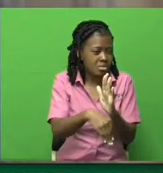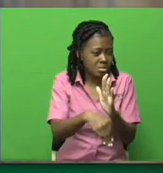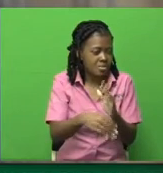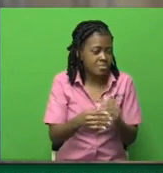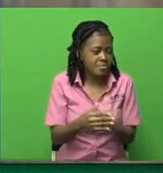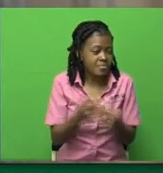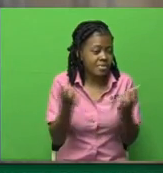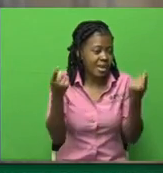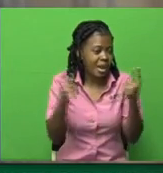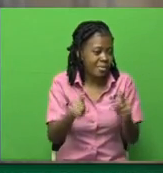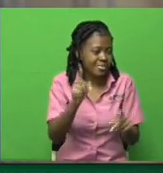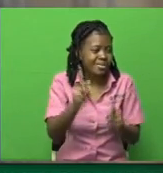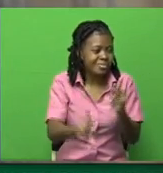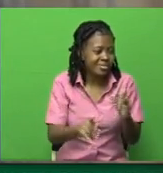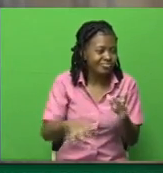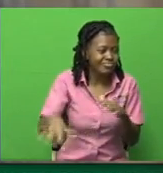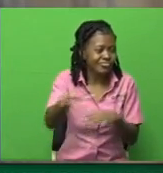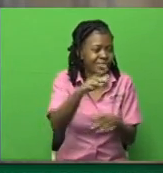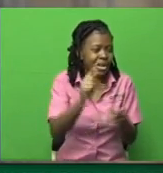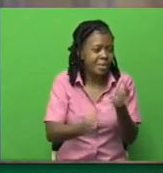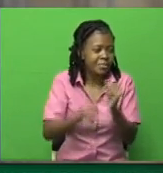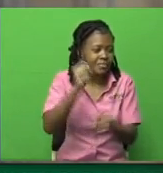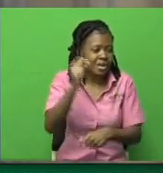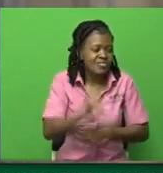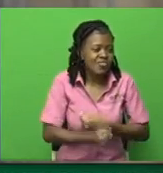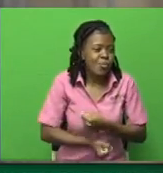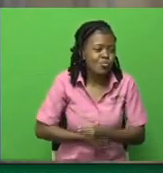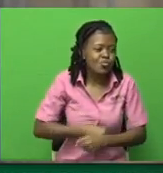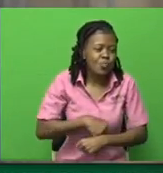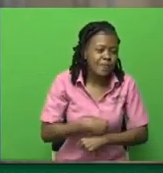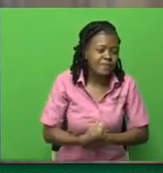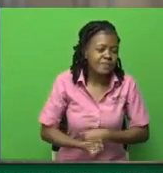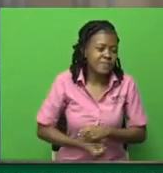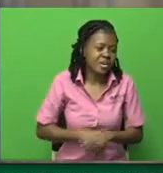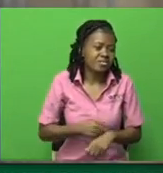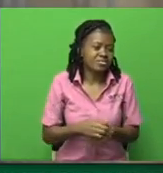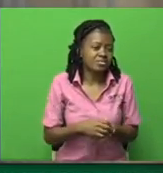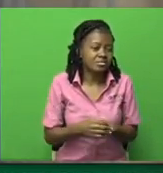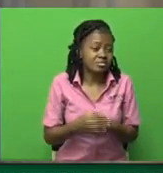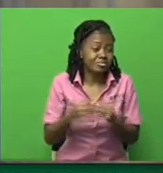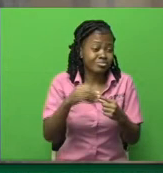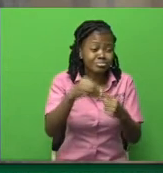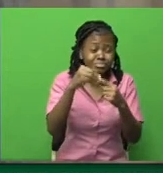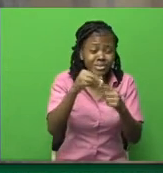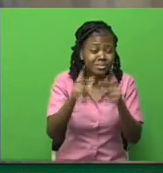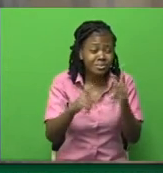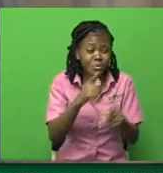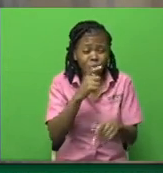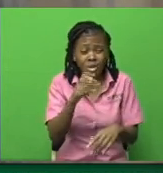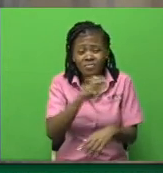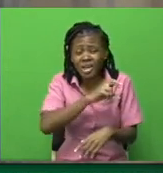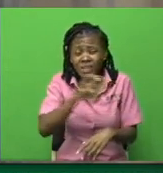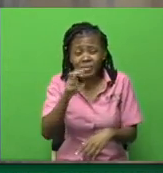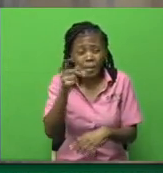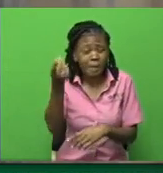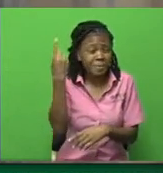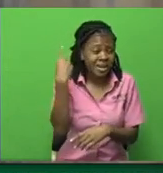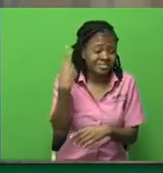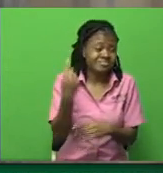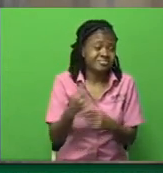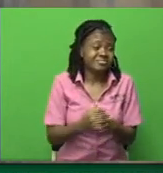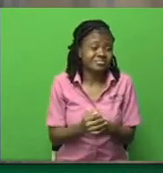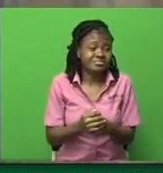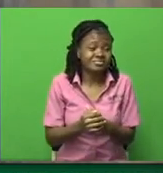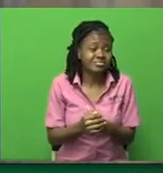of Trinidad Tobago especially we talk about a minority woman on the Maxi Taxi any man or woman on that